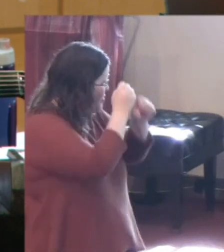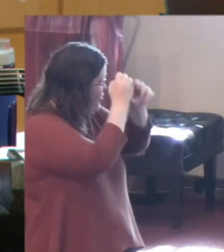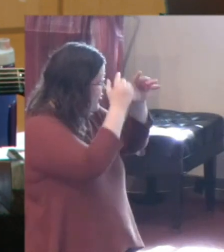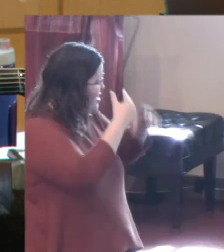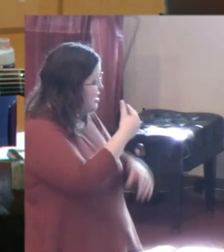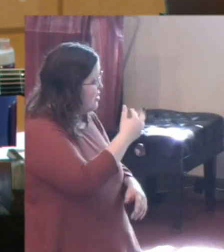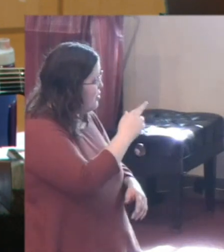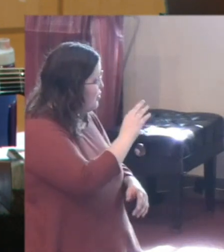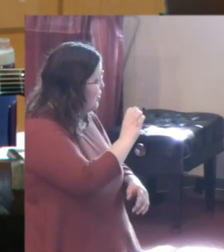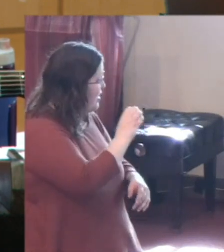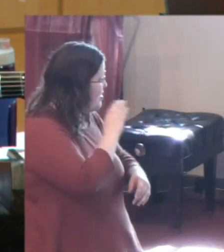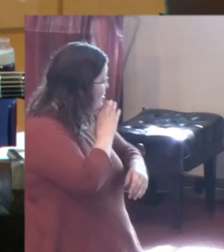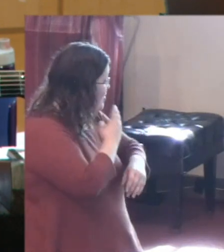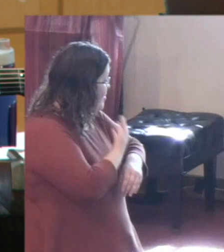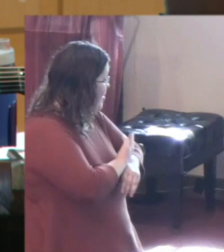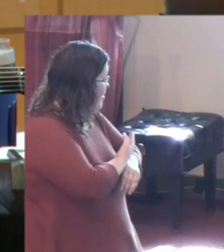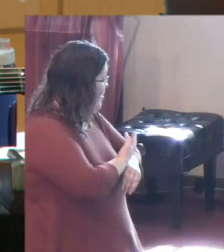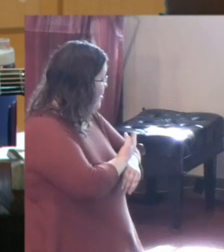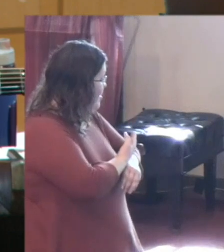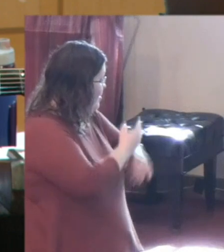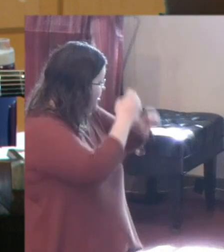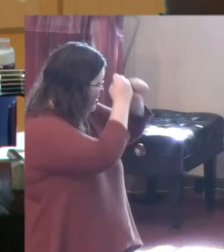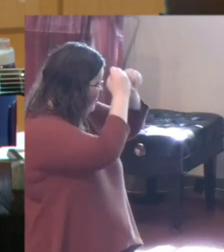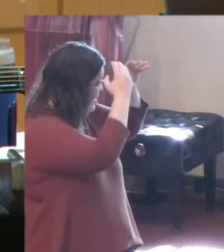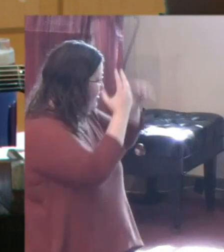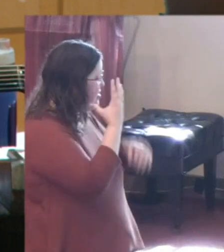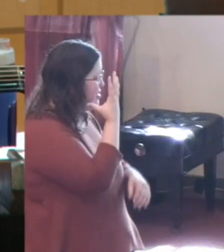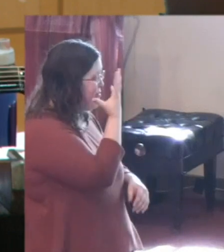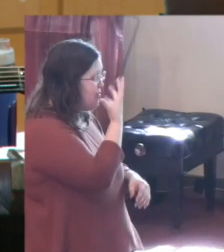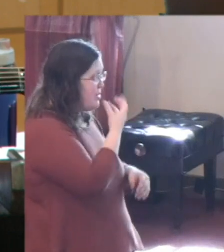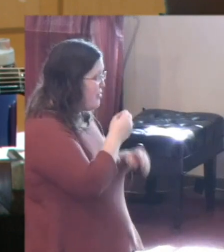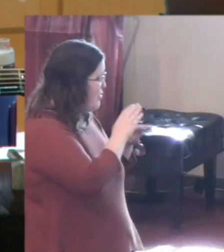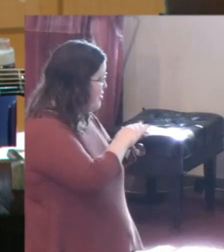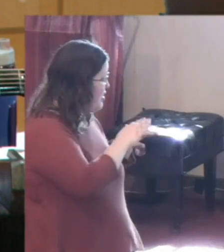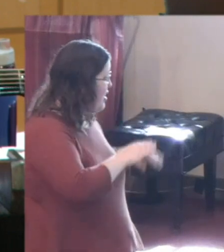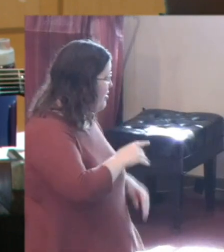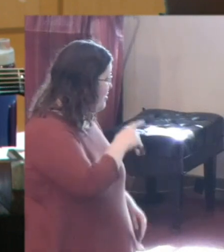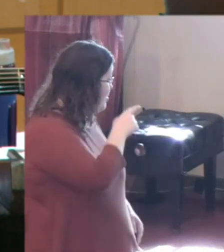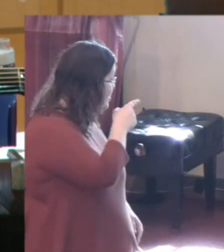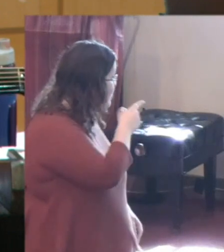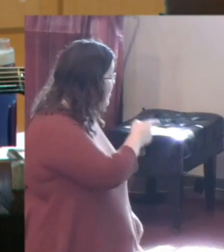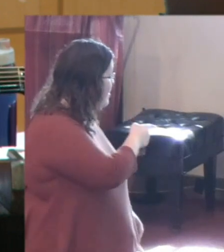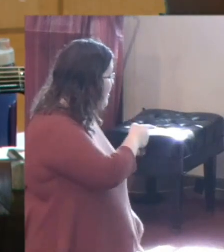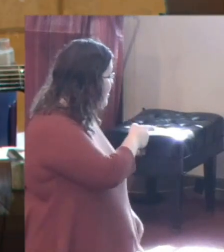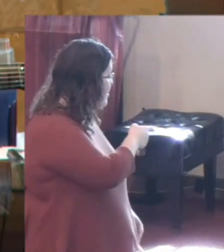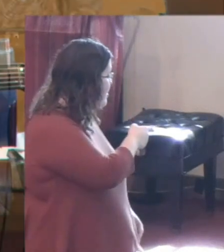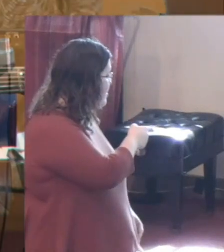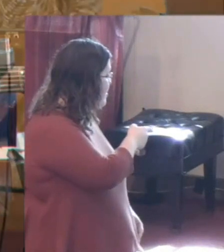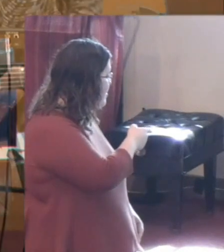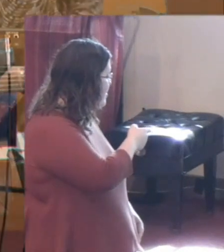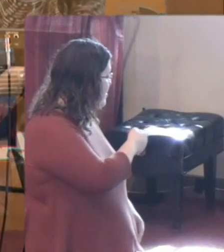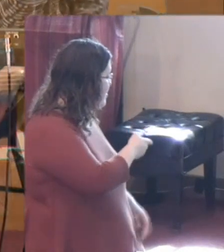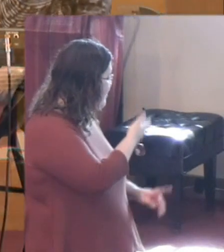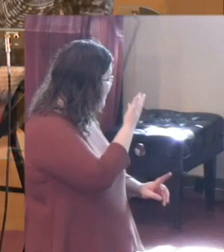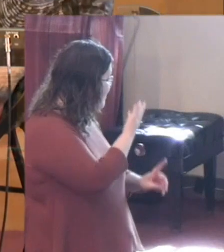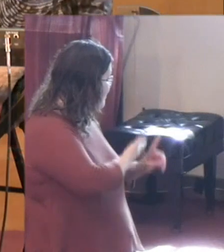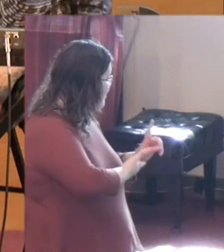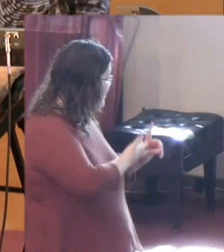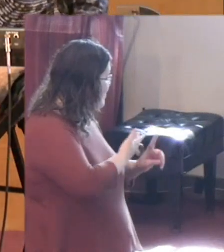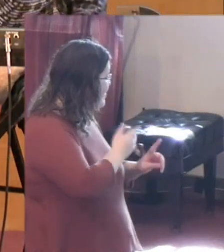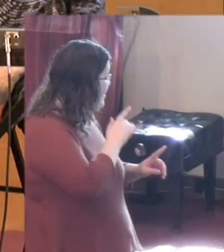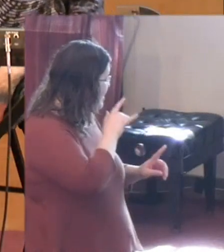Grace, to picture the beautiful child that you are. Love